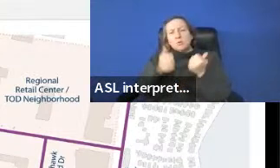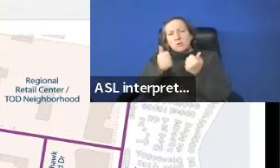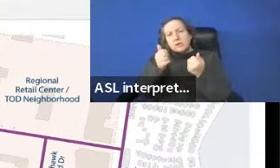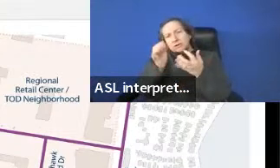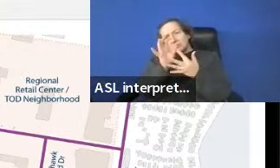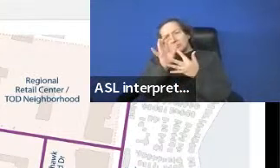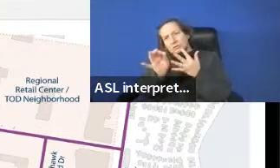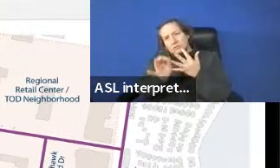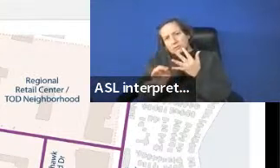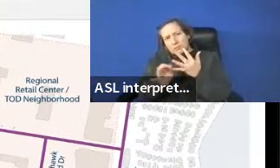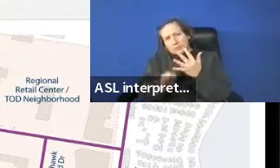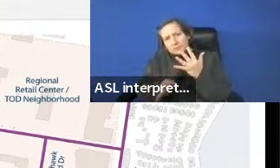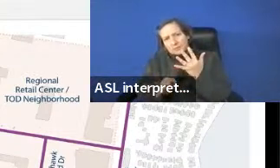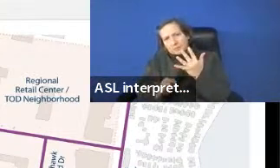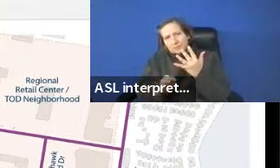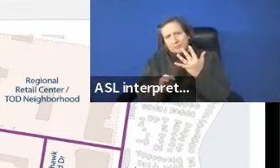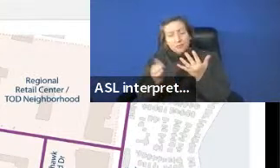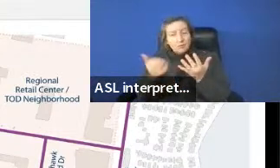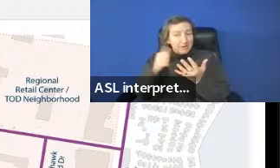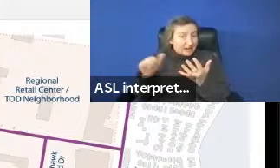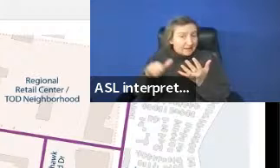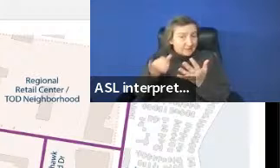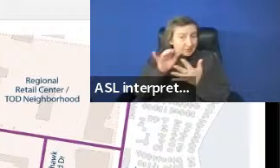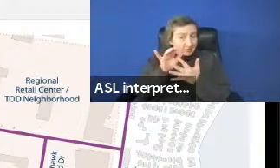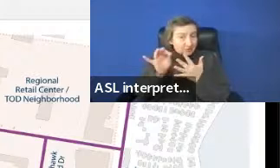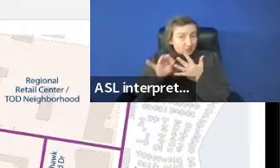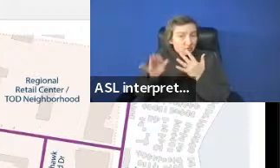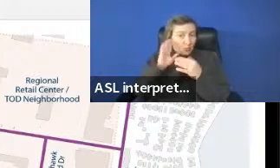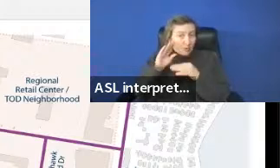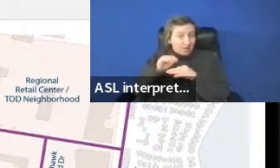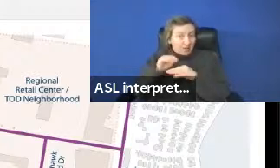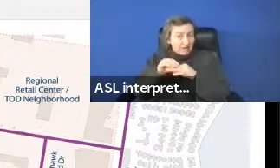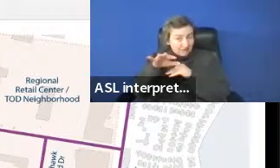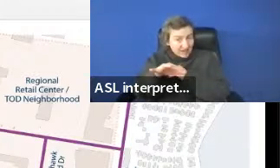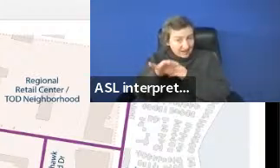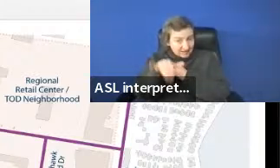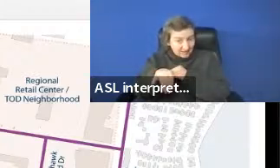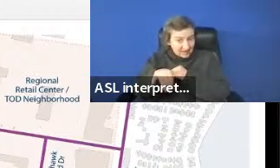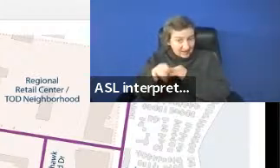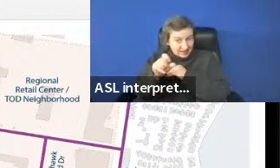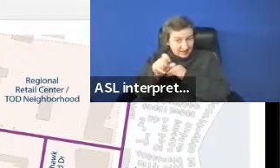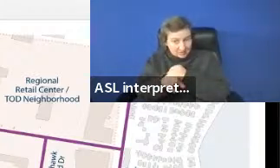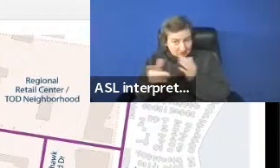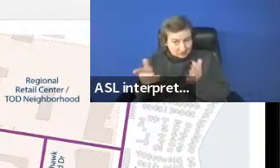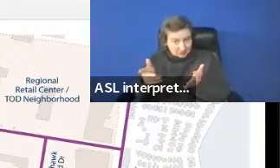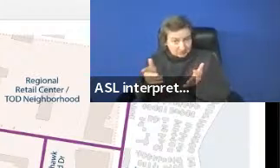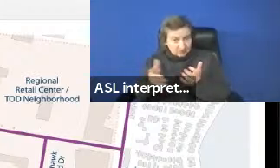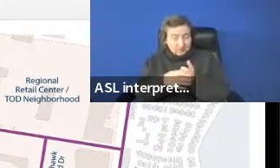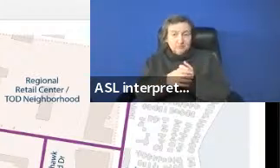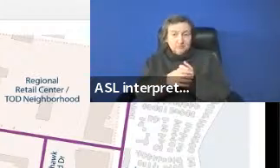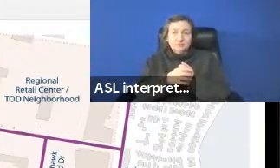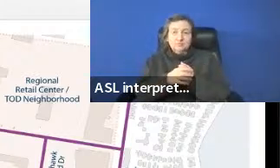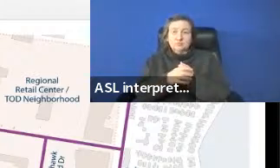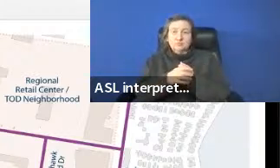choices, or do any of these choices affect any of those questions? I mean,